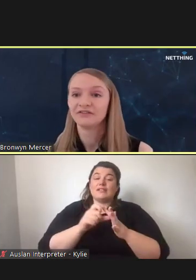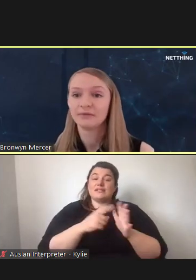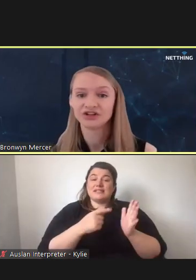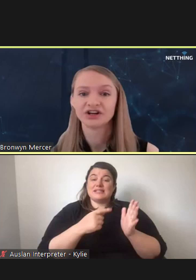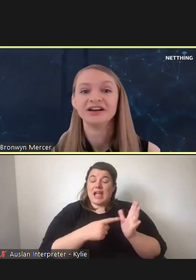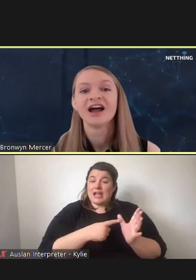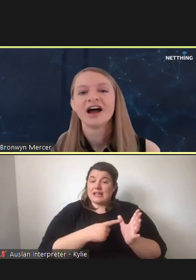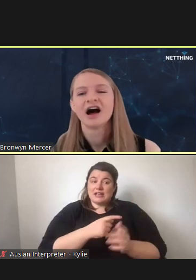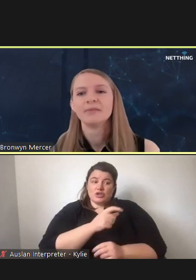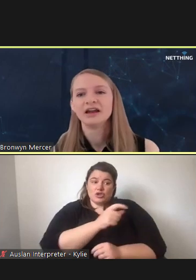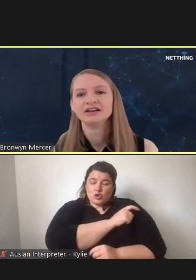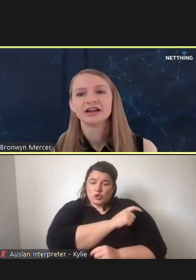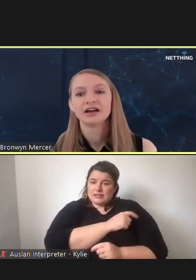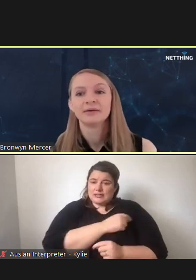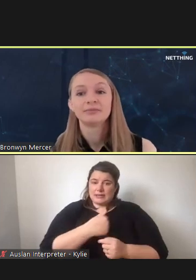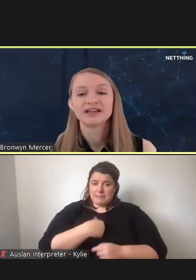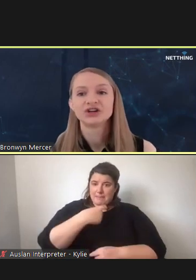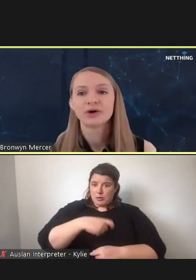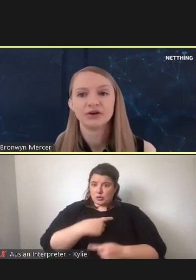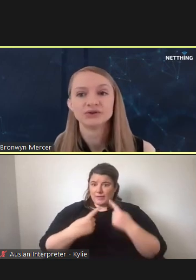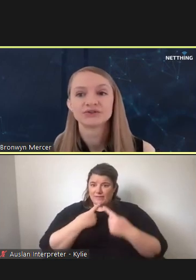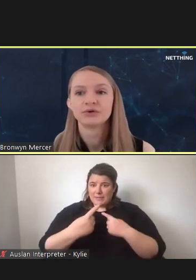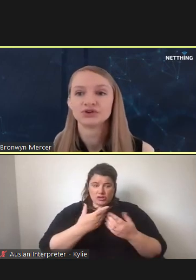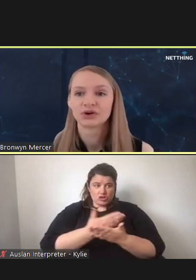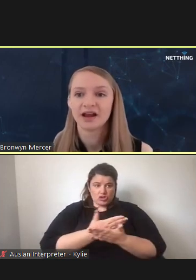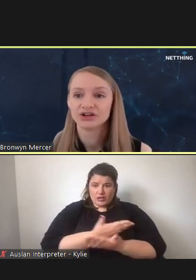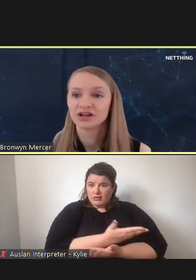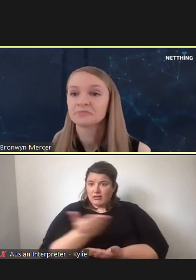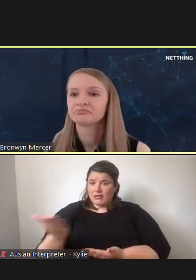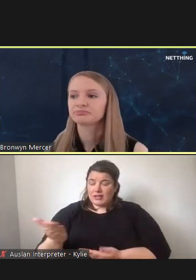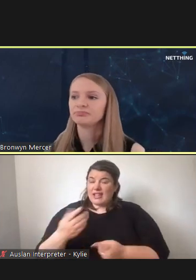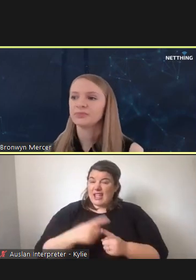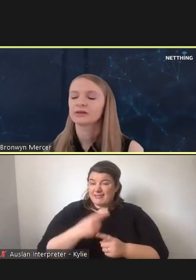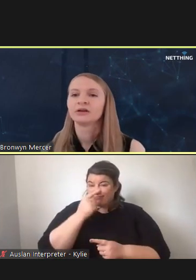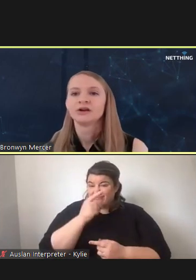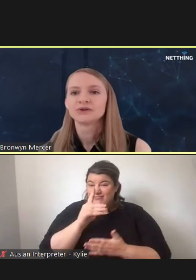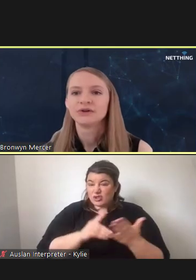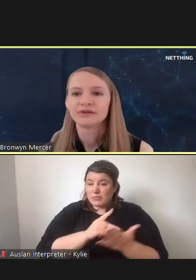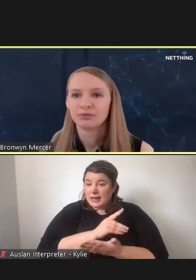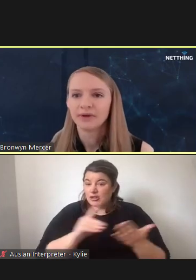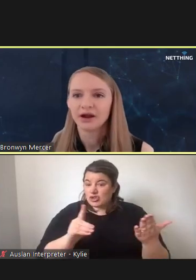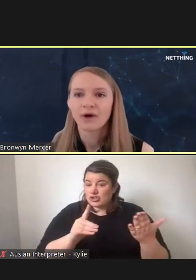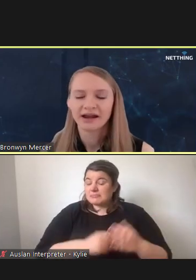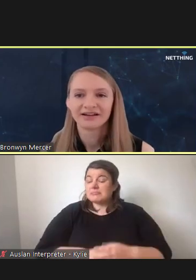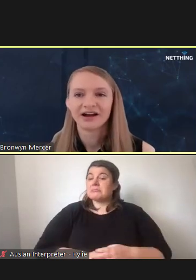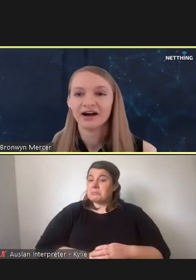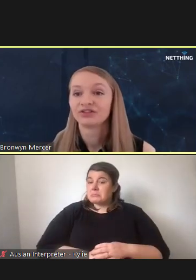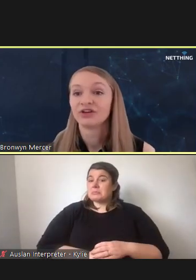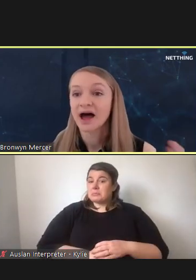personal information, and potential avenues for discrimination. So I think that will be